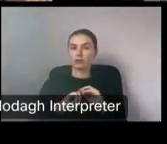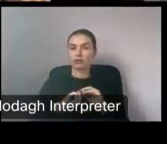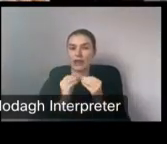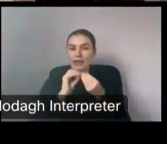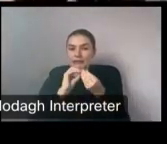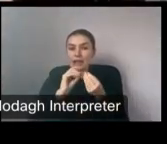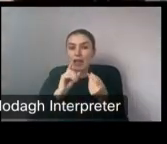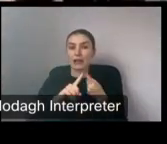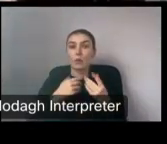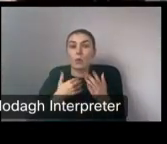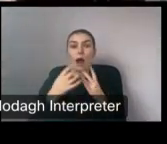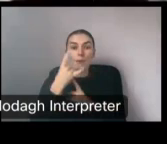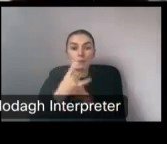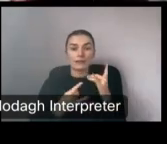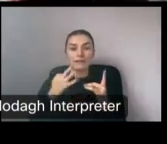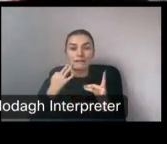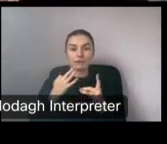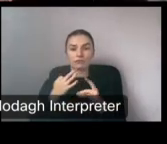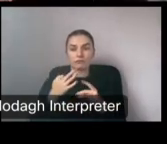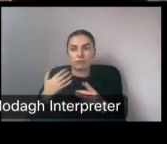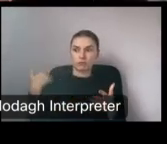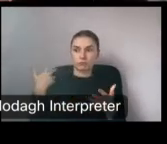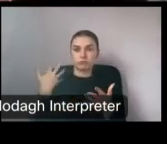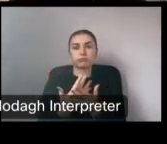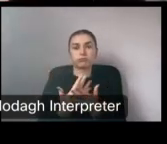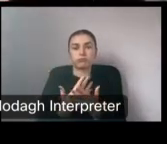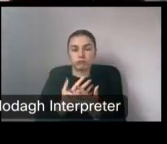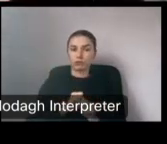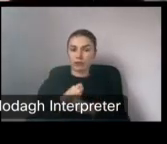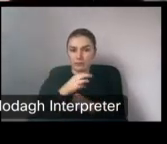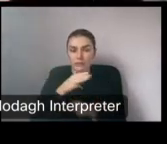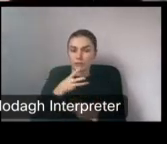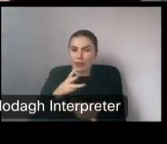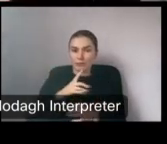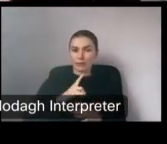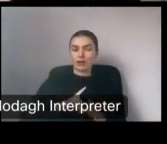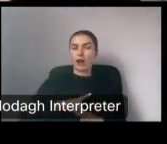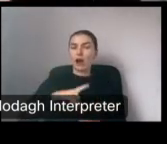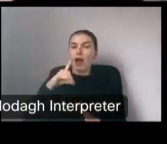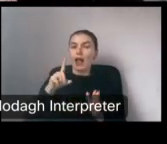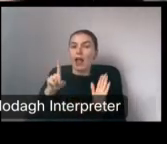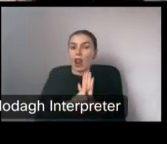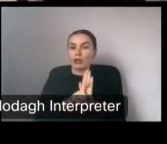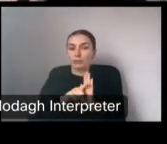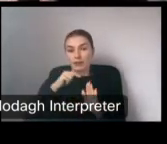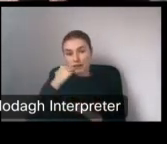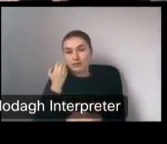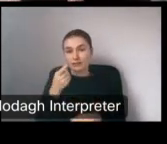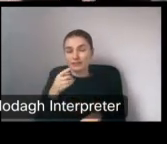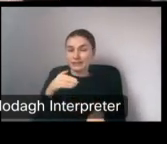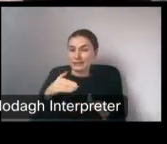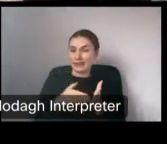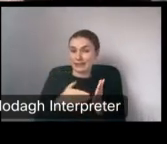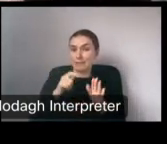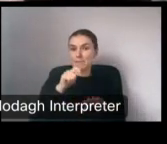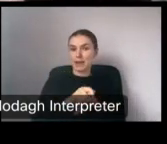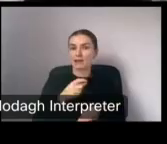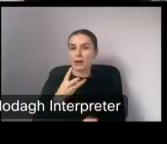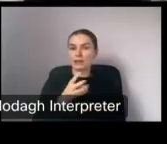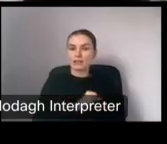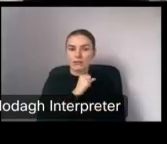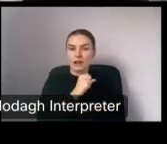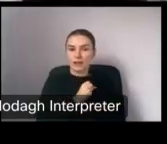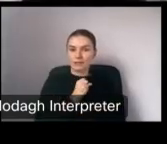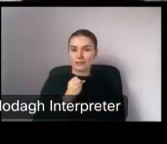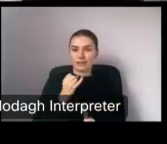what happens is if you've prolonged stress, you end up in high alert, because that is the best way to survive in a